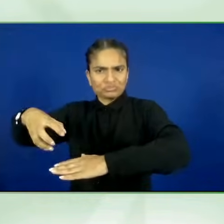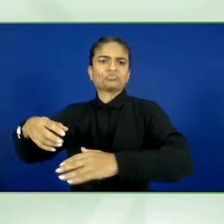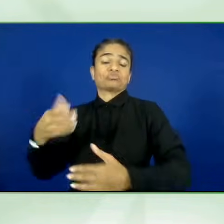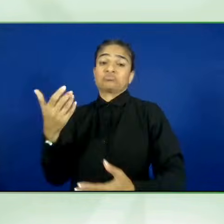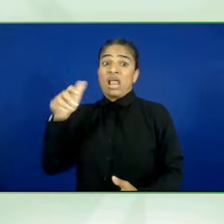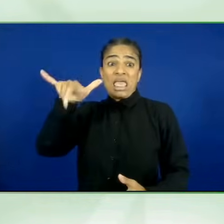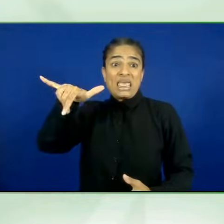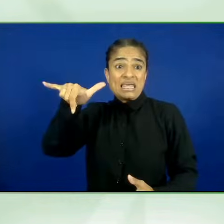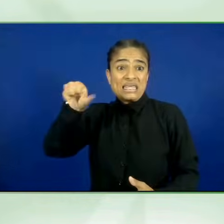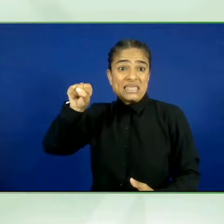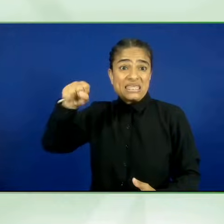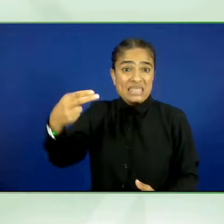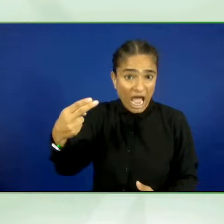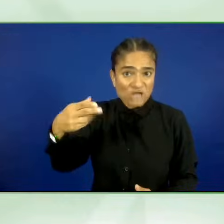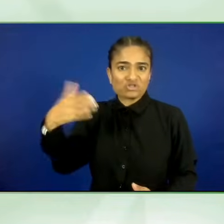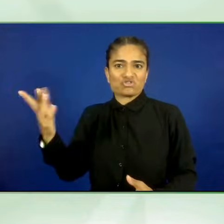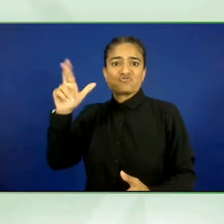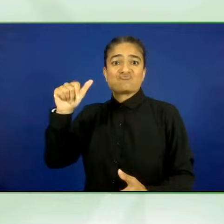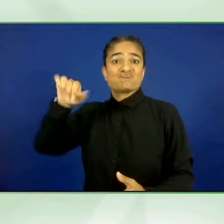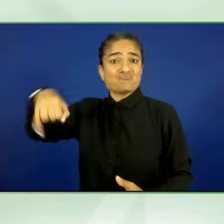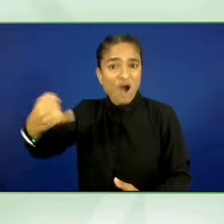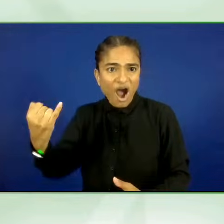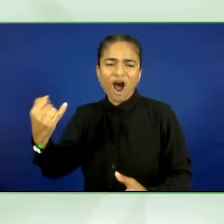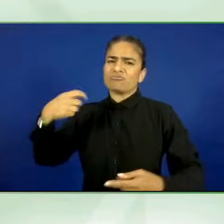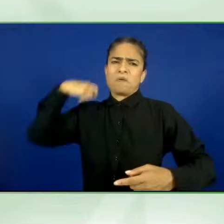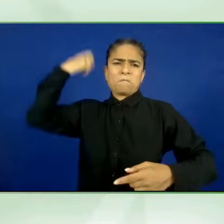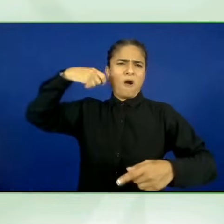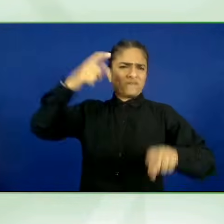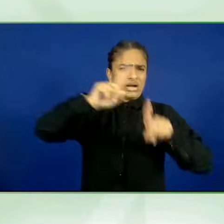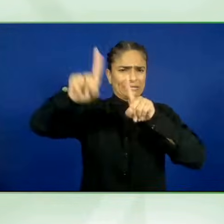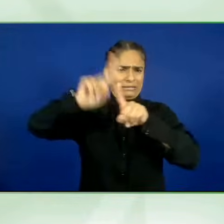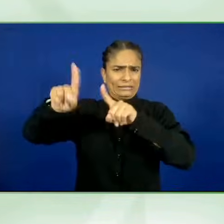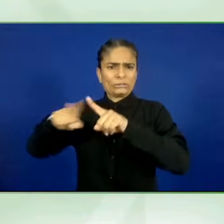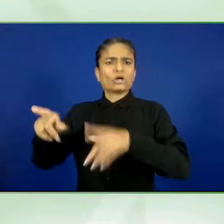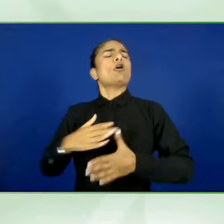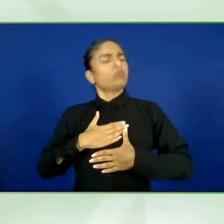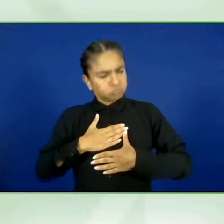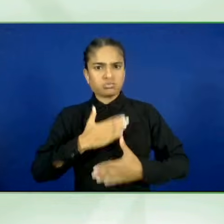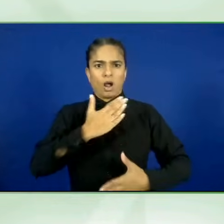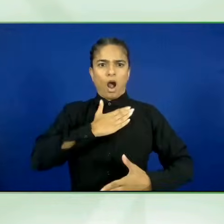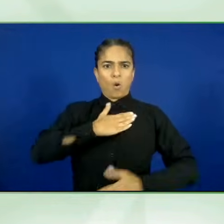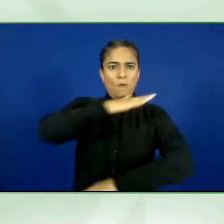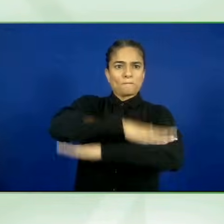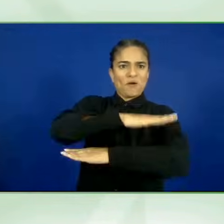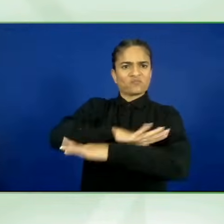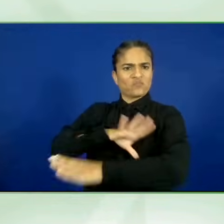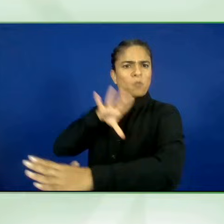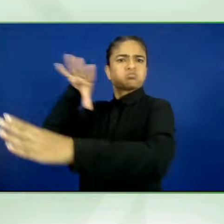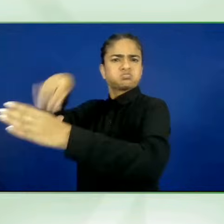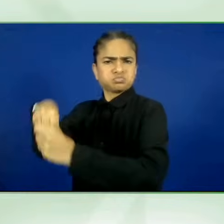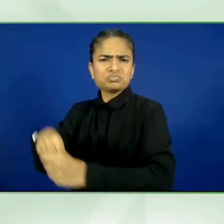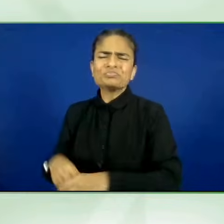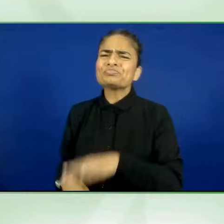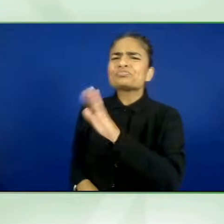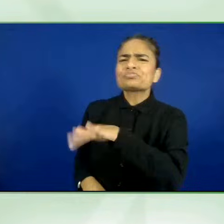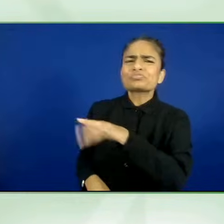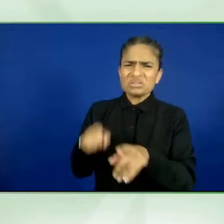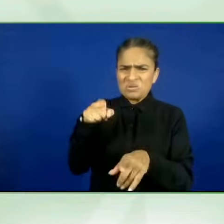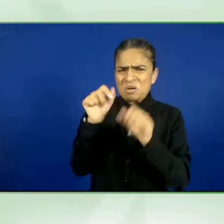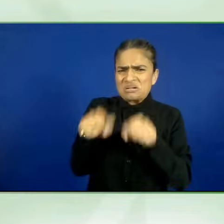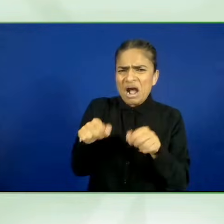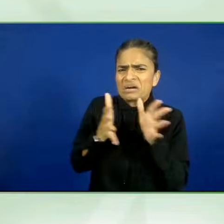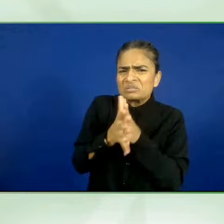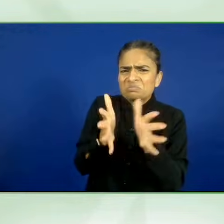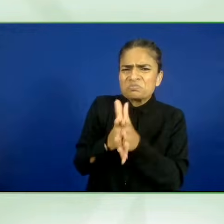anyone who is not familiar with the platform, what is the AI component exactly? What type of innovation is part